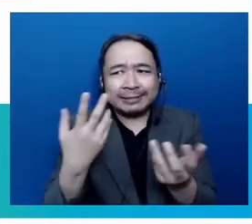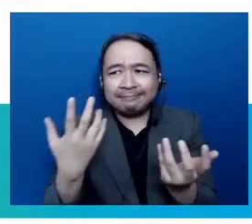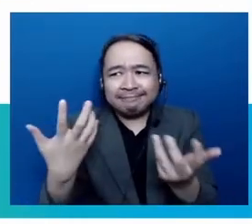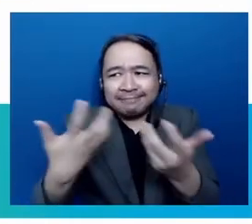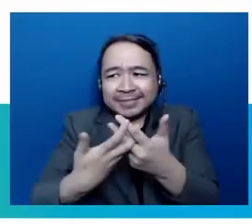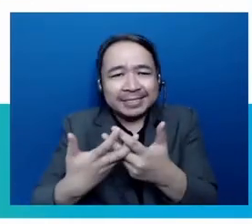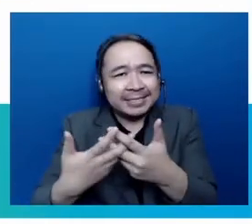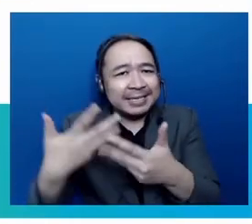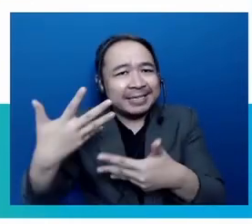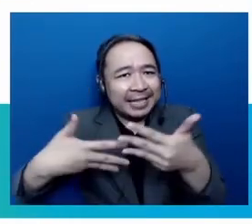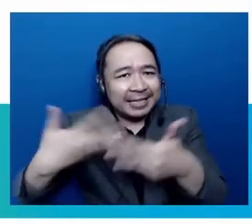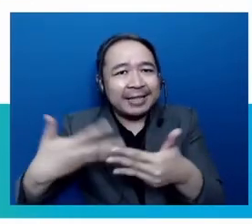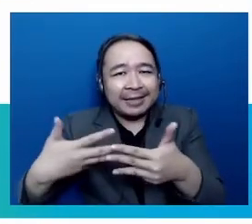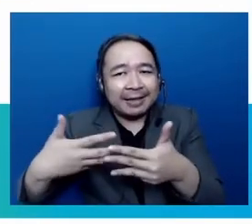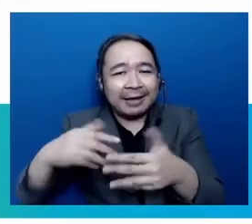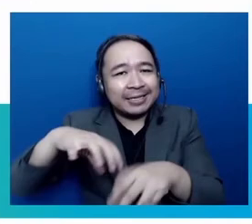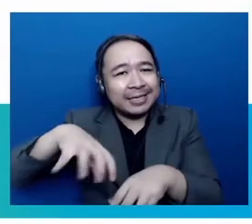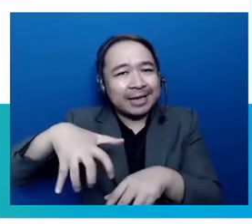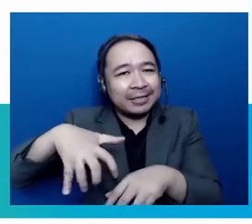into consideration